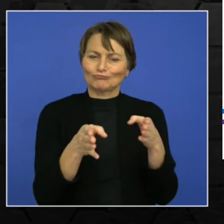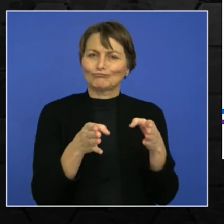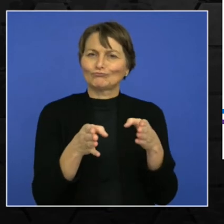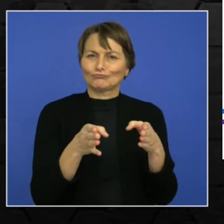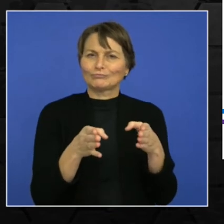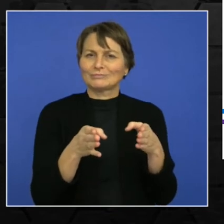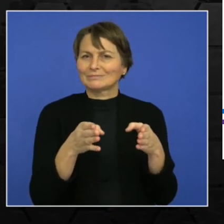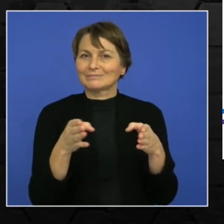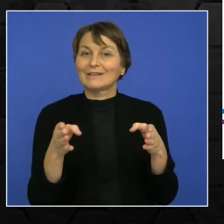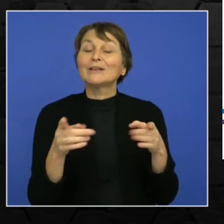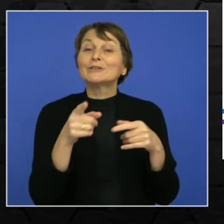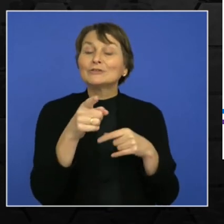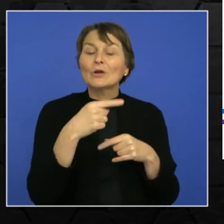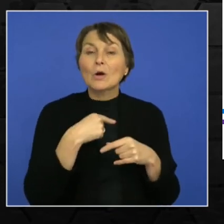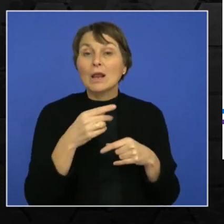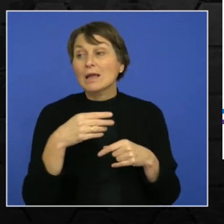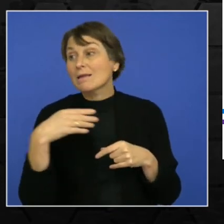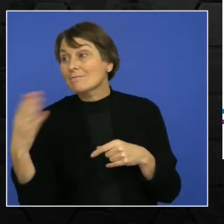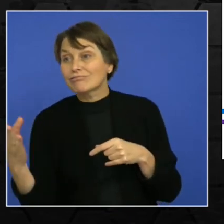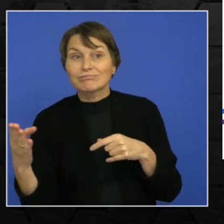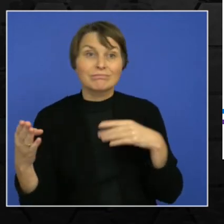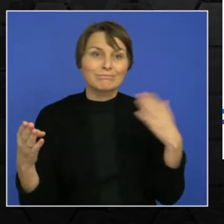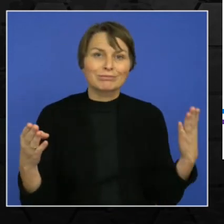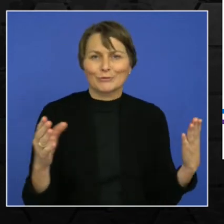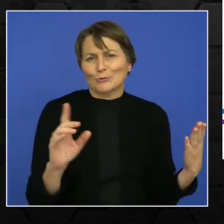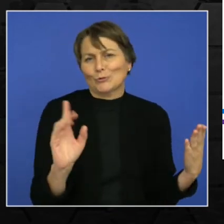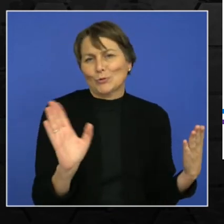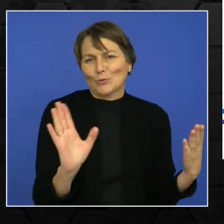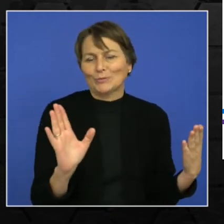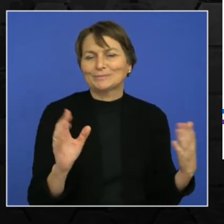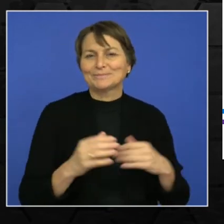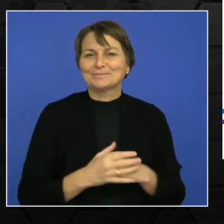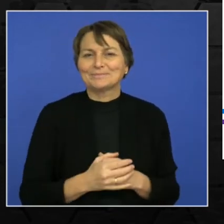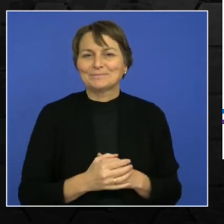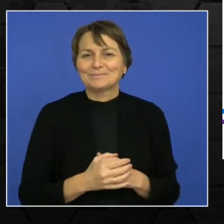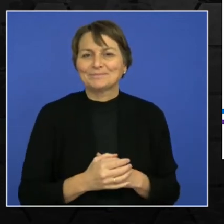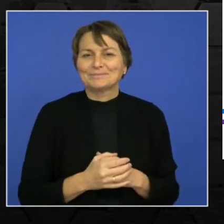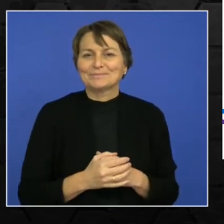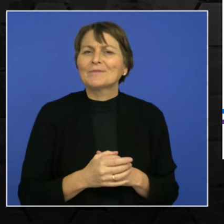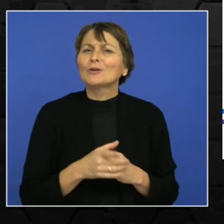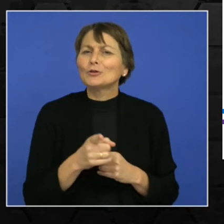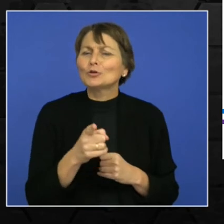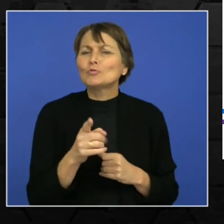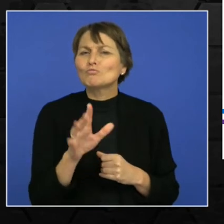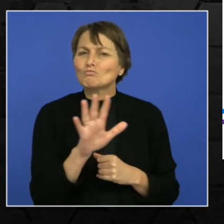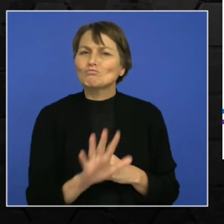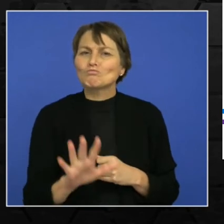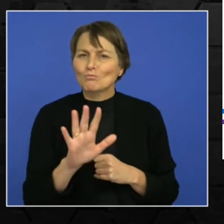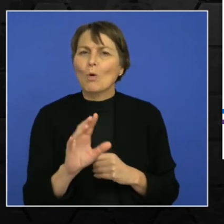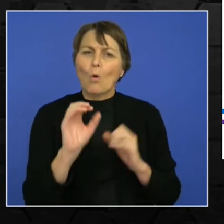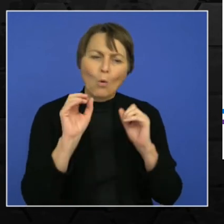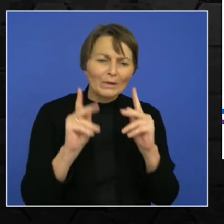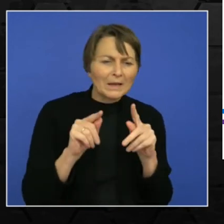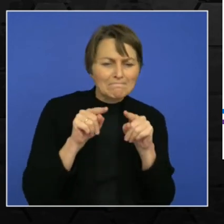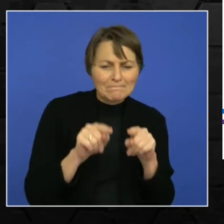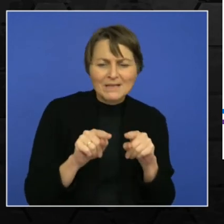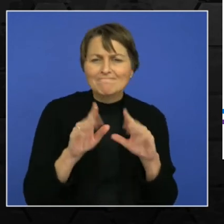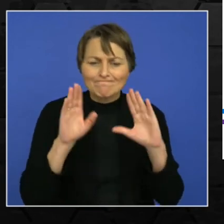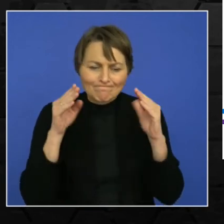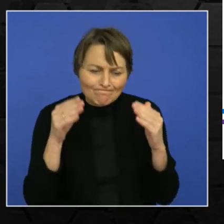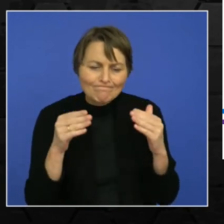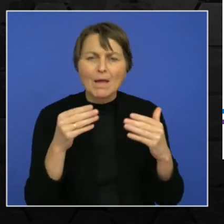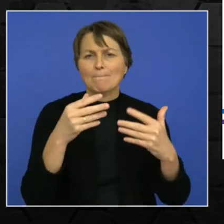go towards extreme, and just have a sound understanding on what you're working with, and just go on with